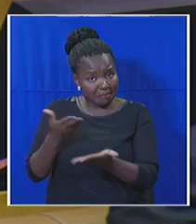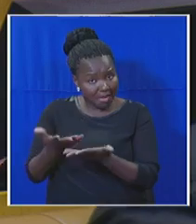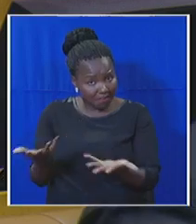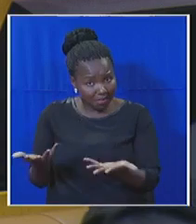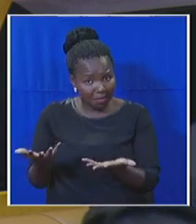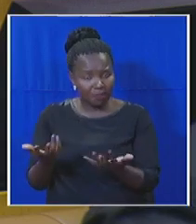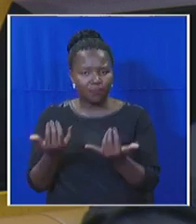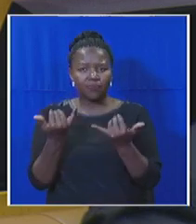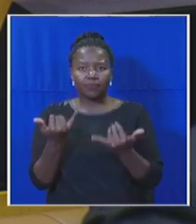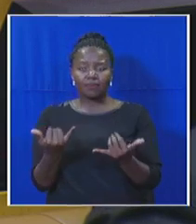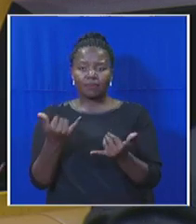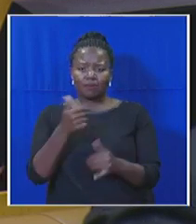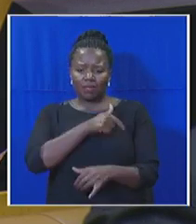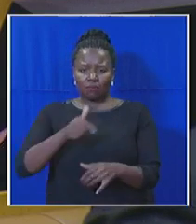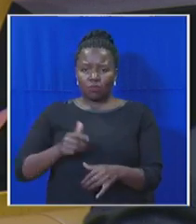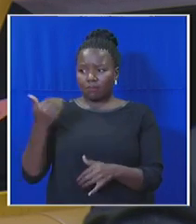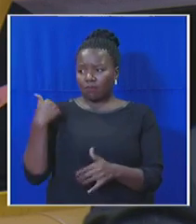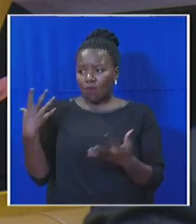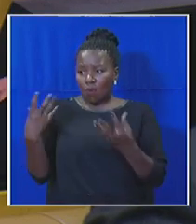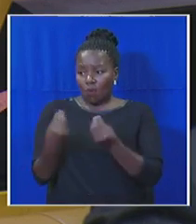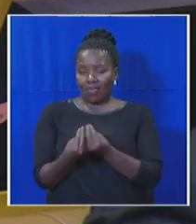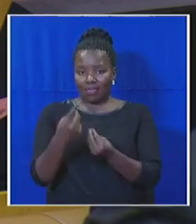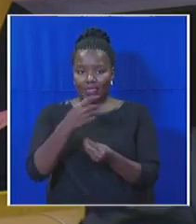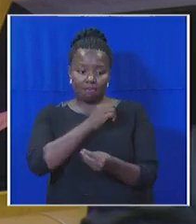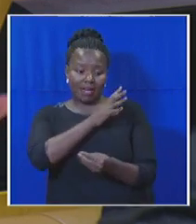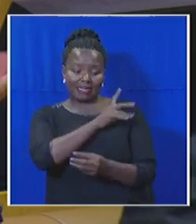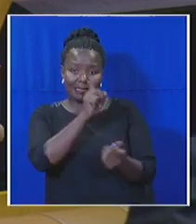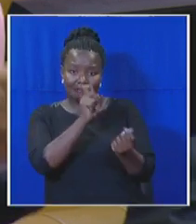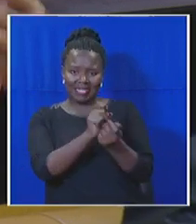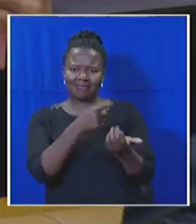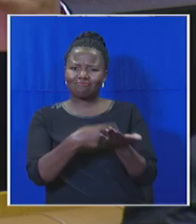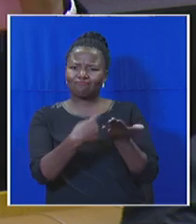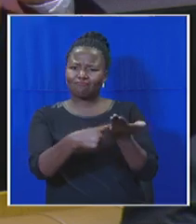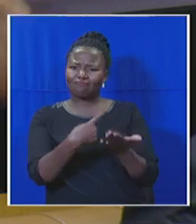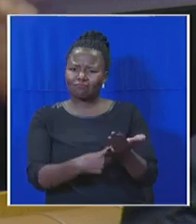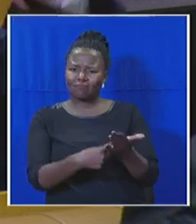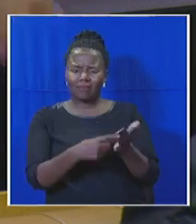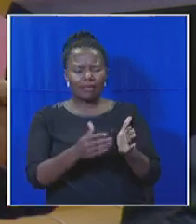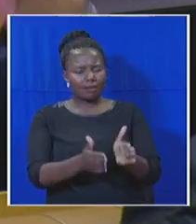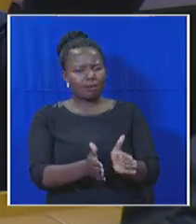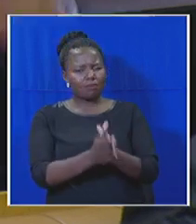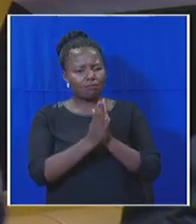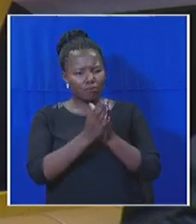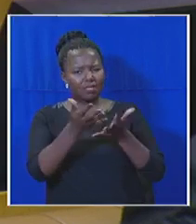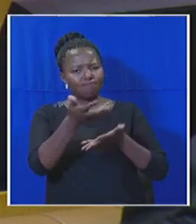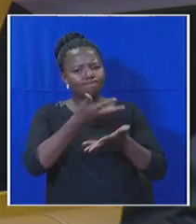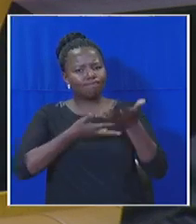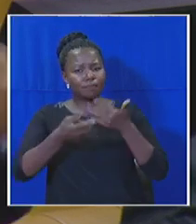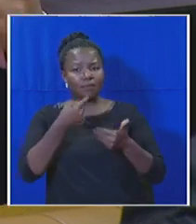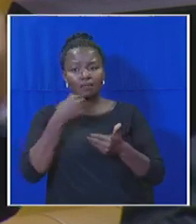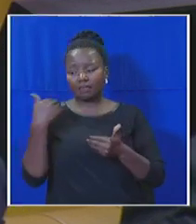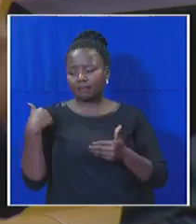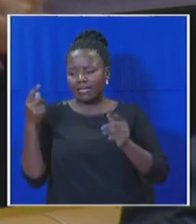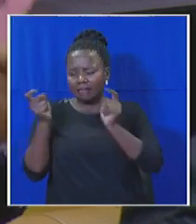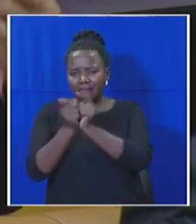President, this meeting that took place with Hamas, can you tell us what you have learned from this meeting